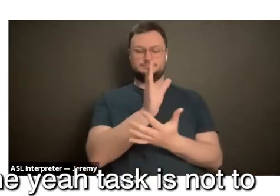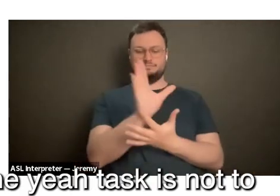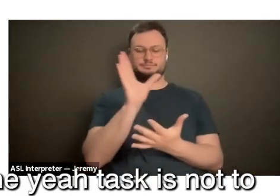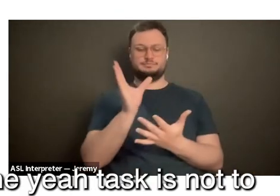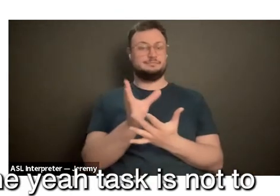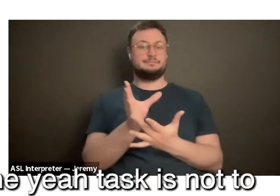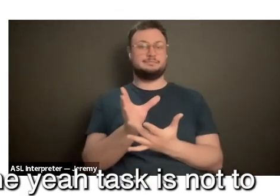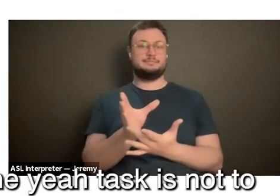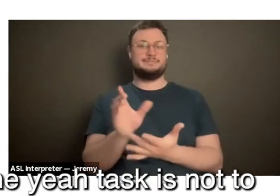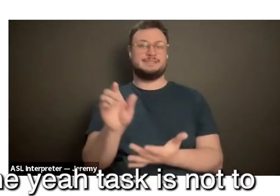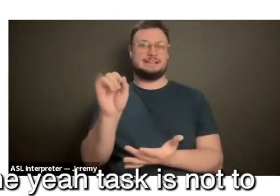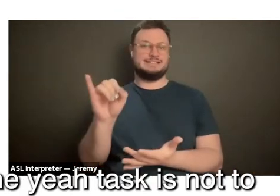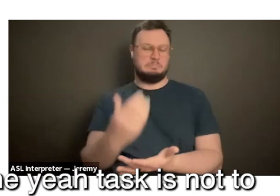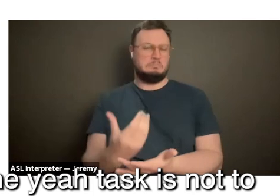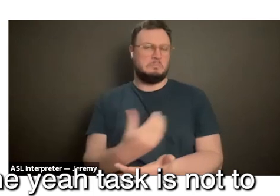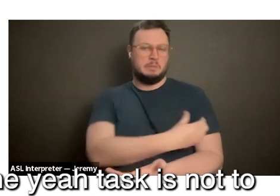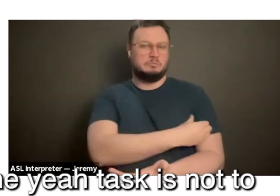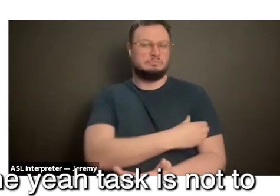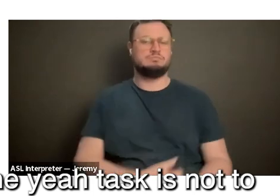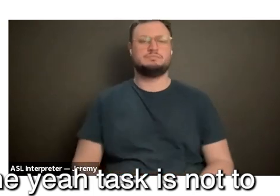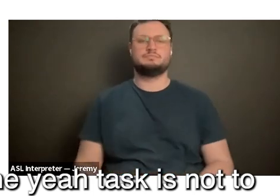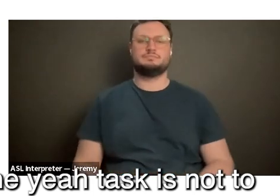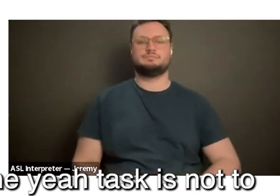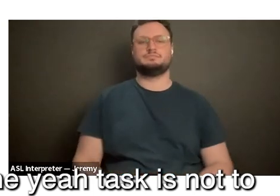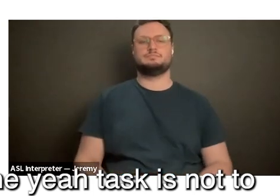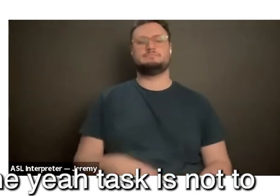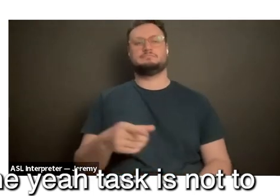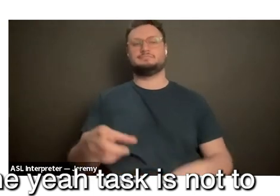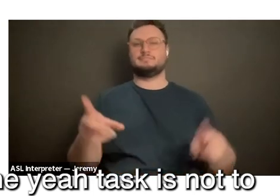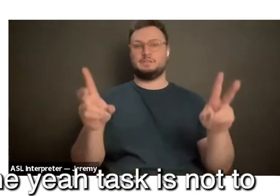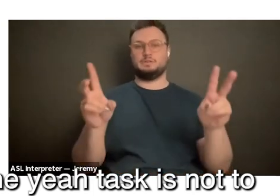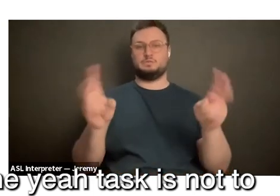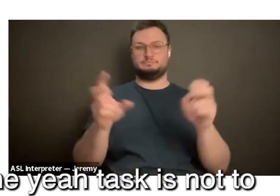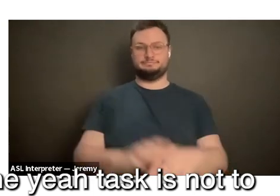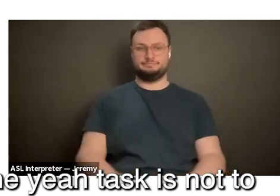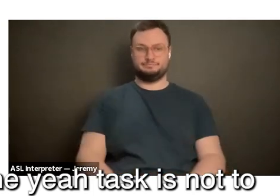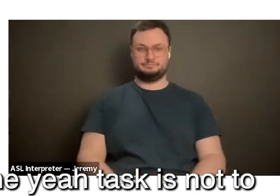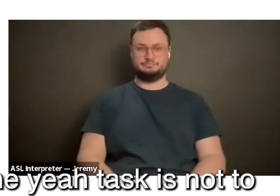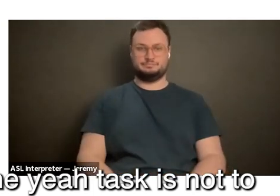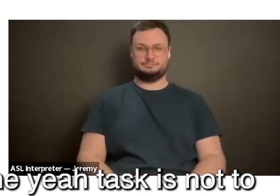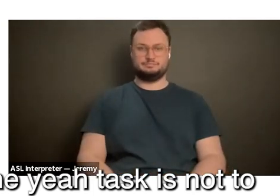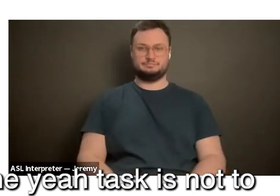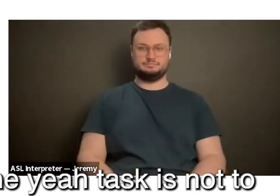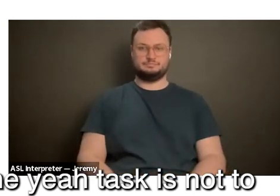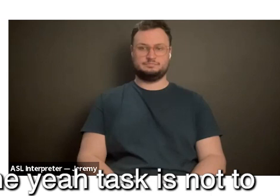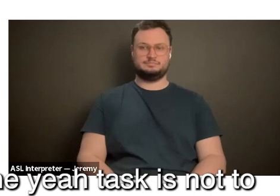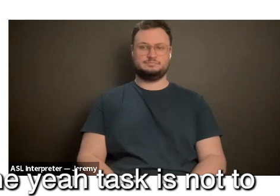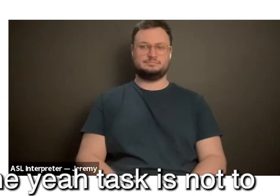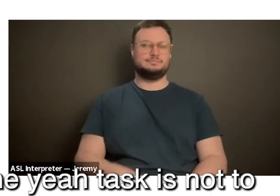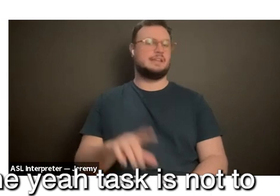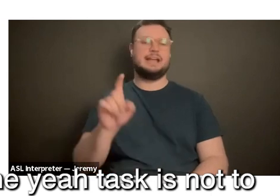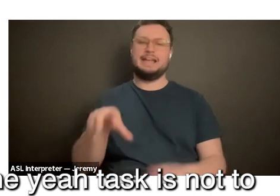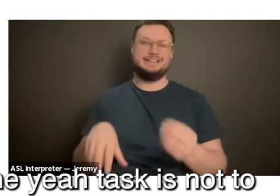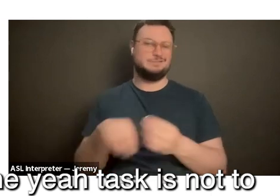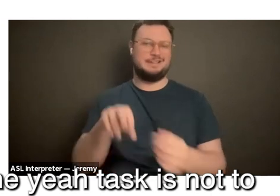power of access intimacy. So the quote that relates to this, and I love Rui, so I had to add a Rui